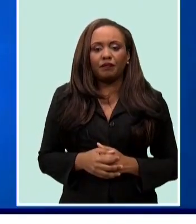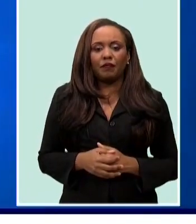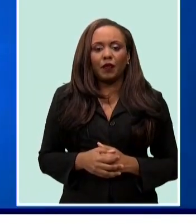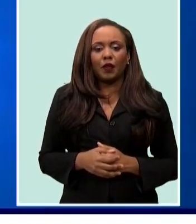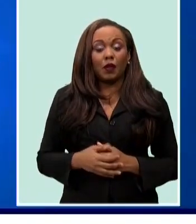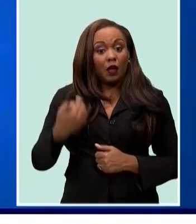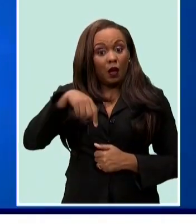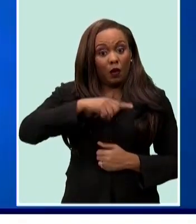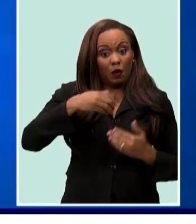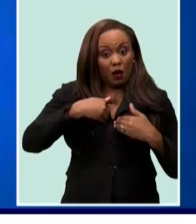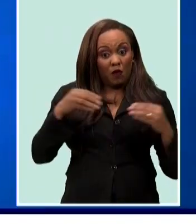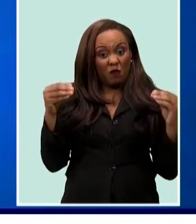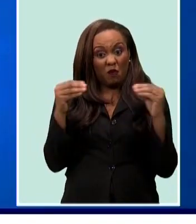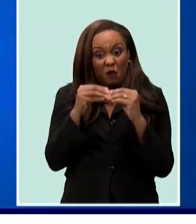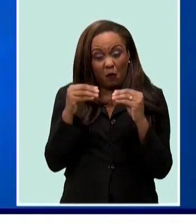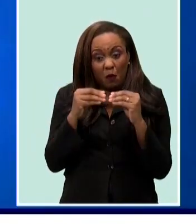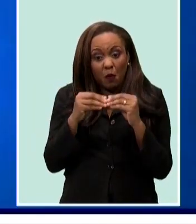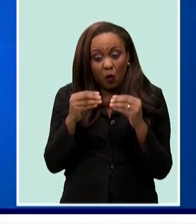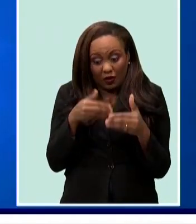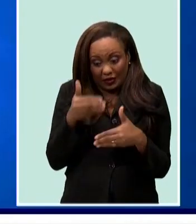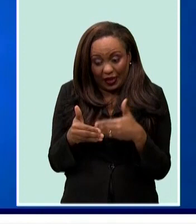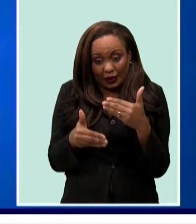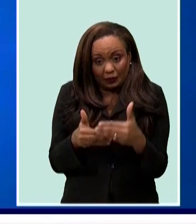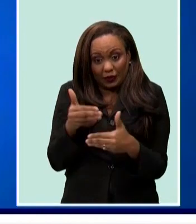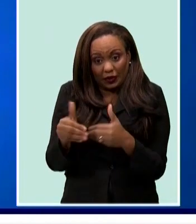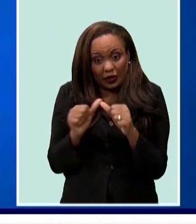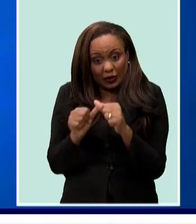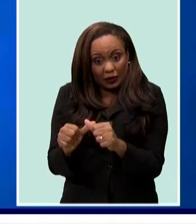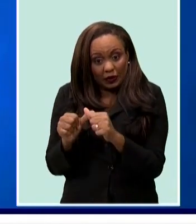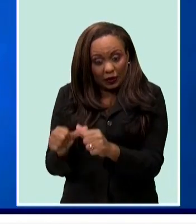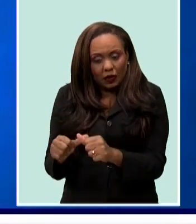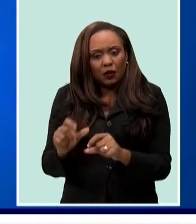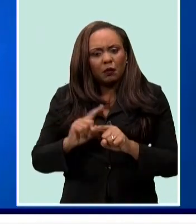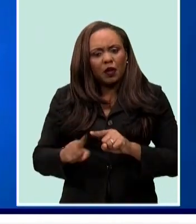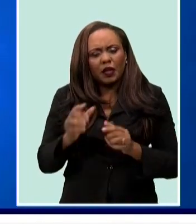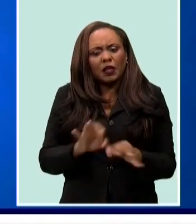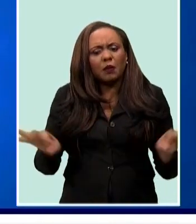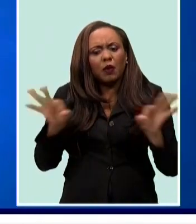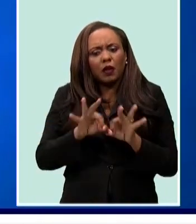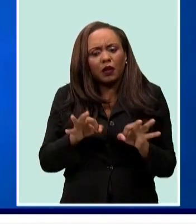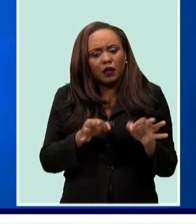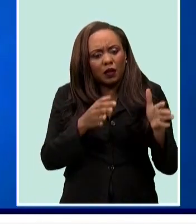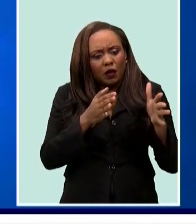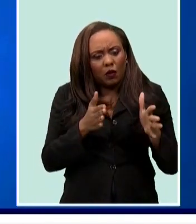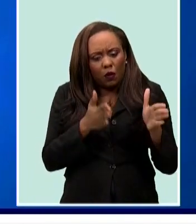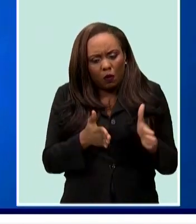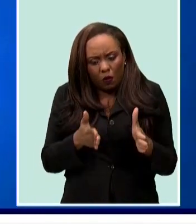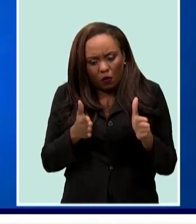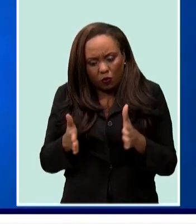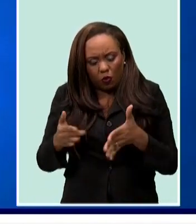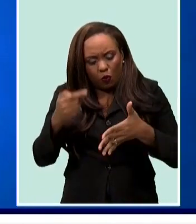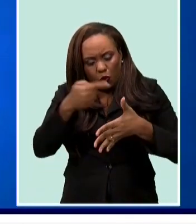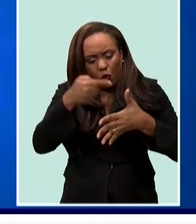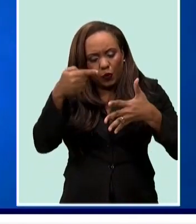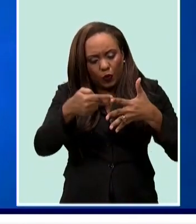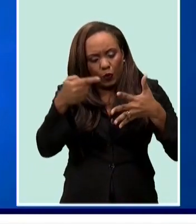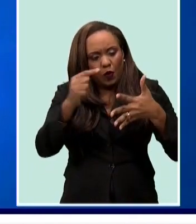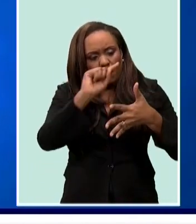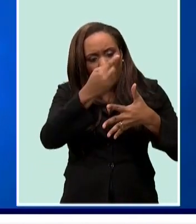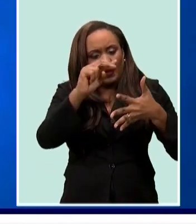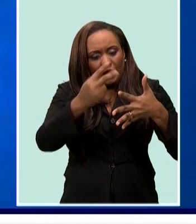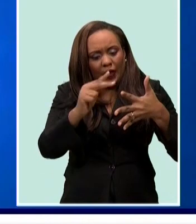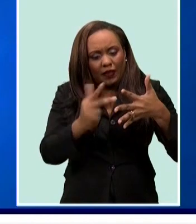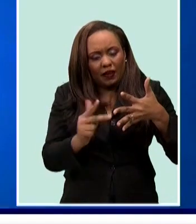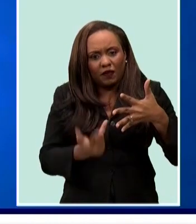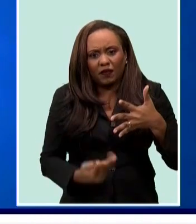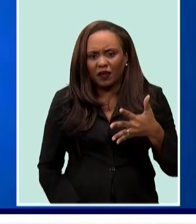have more that we are planning to do shortly. But the order is important. We cannot go for growth